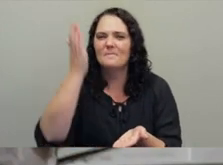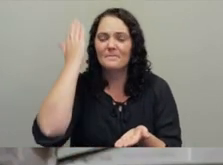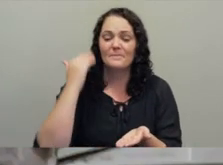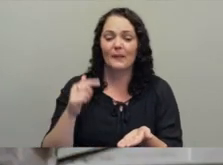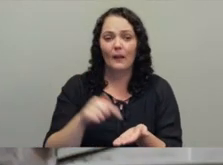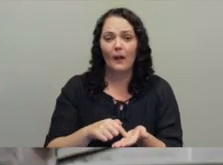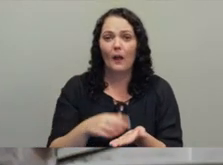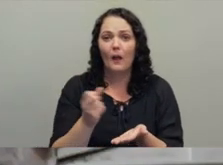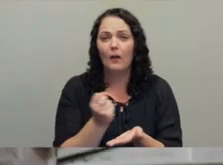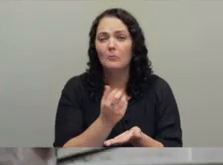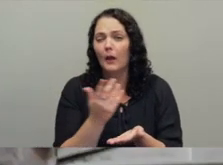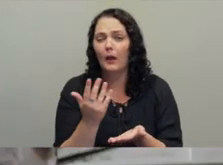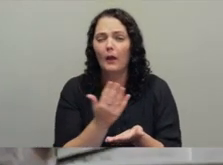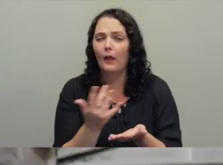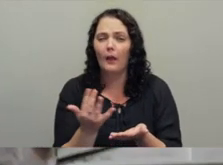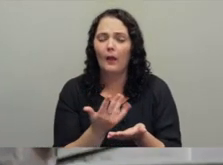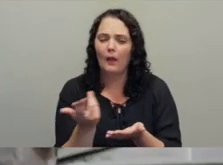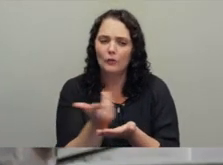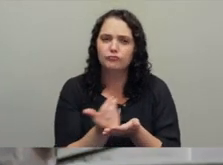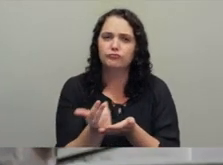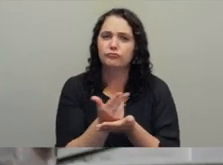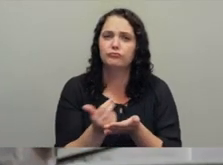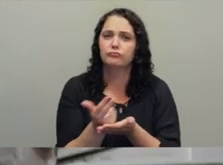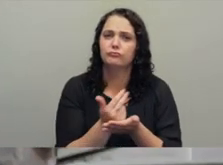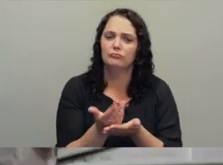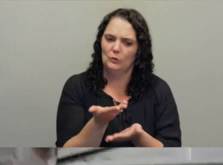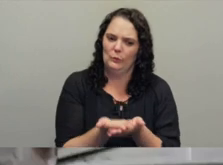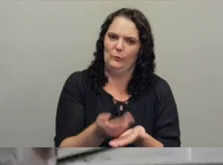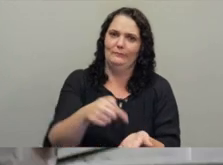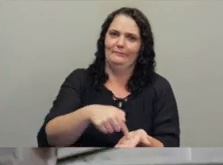those drawings, he did hundreds and hundreds and hundreds of them. And